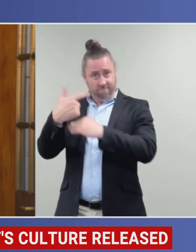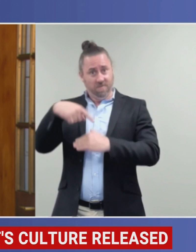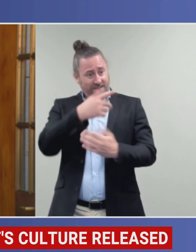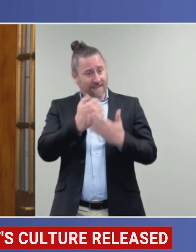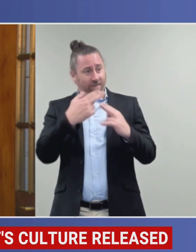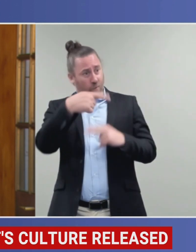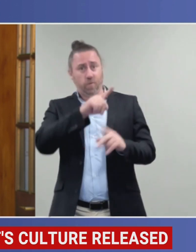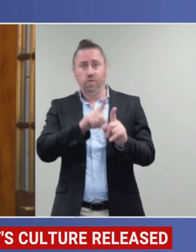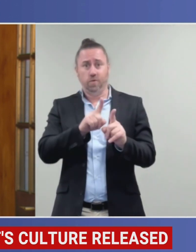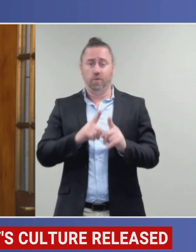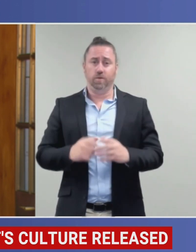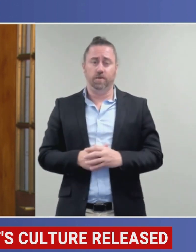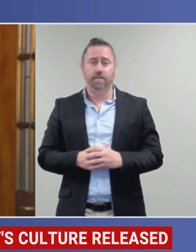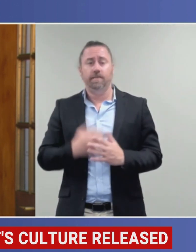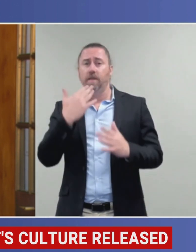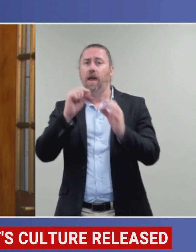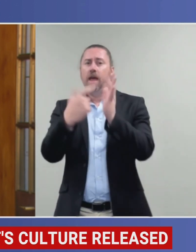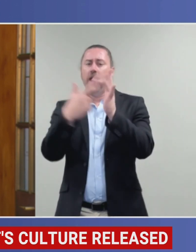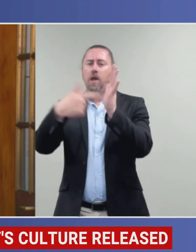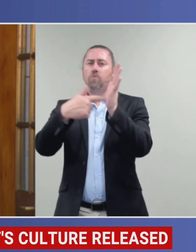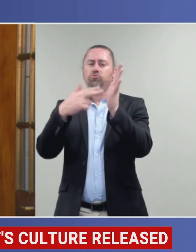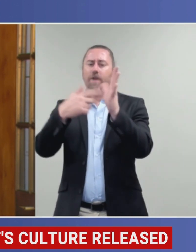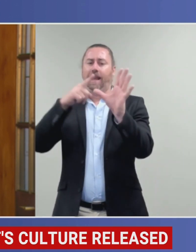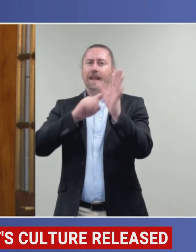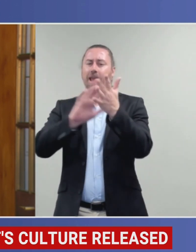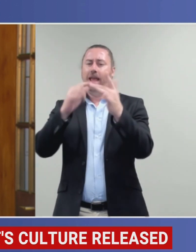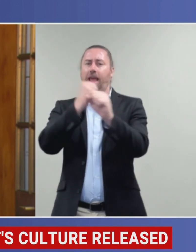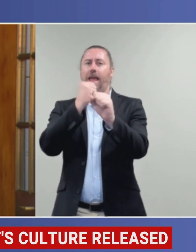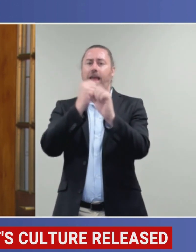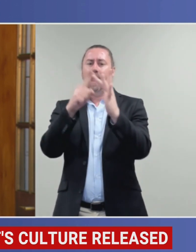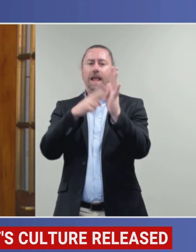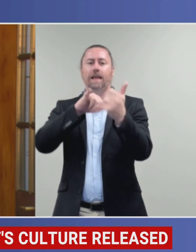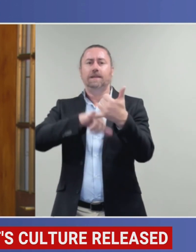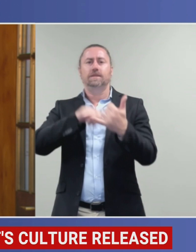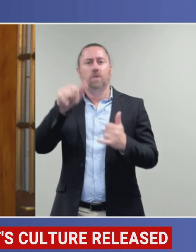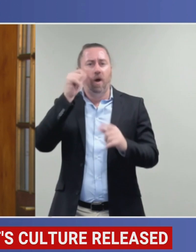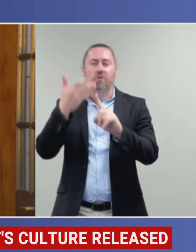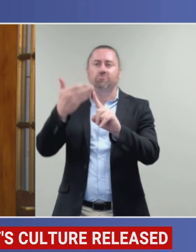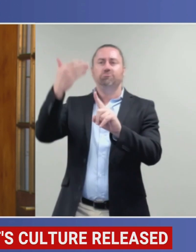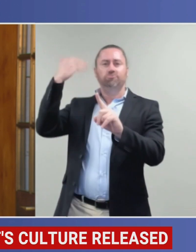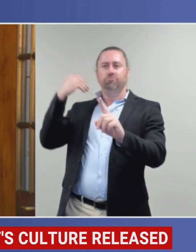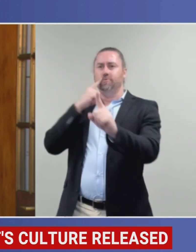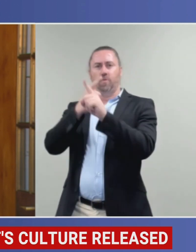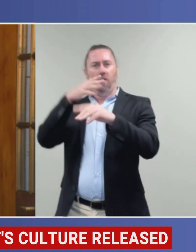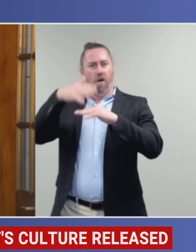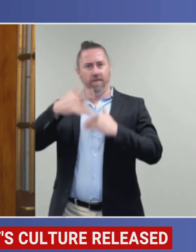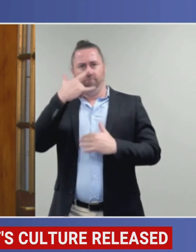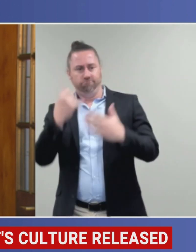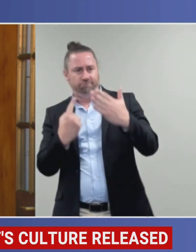thank Brittany Higgins for her courage in speaking up about these issues in relation to the terrible